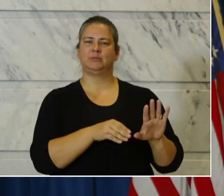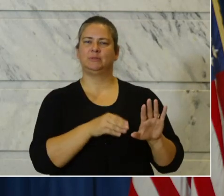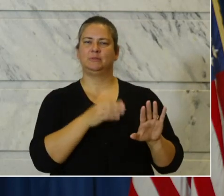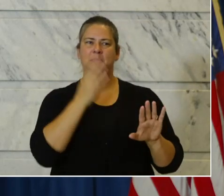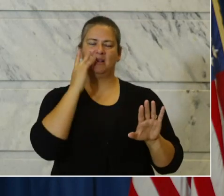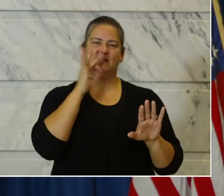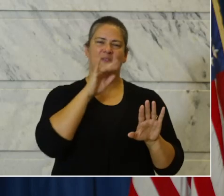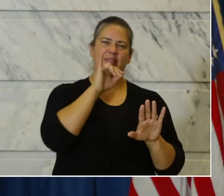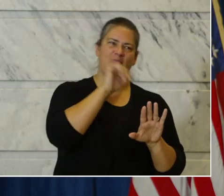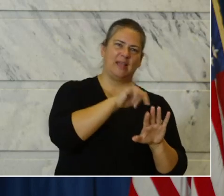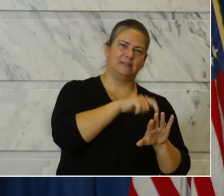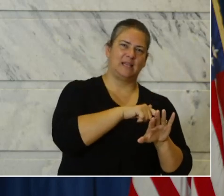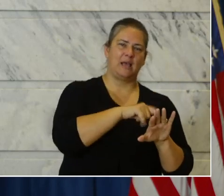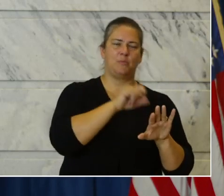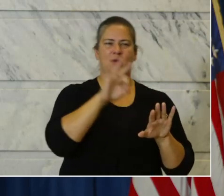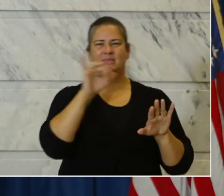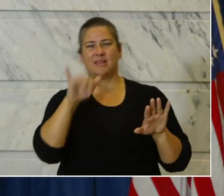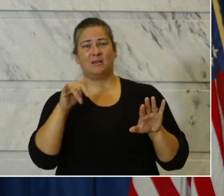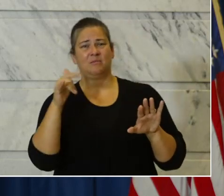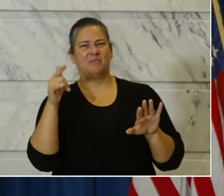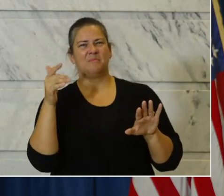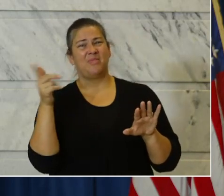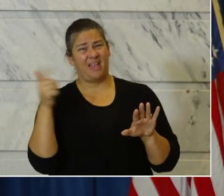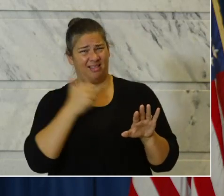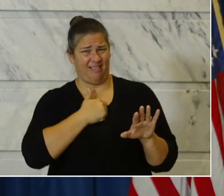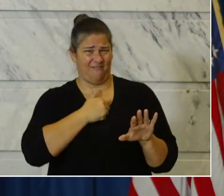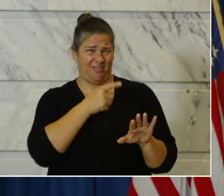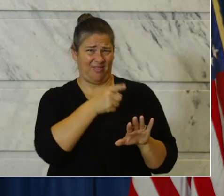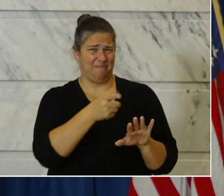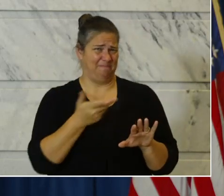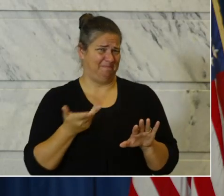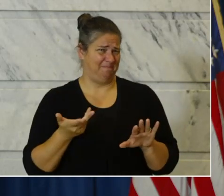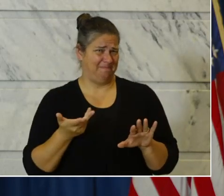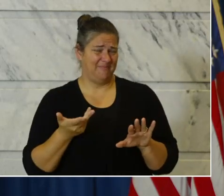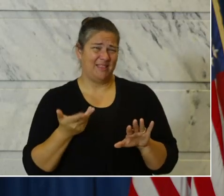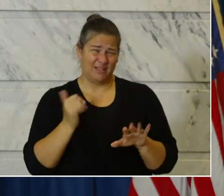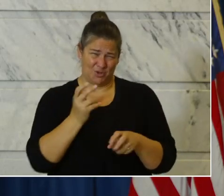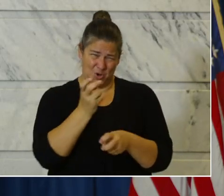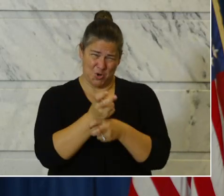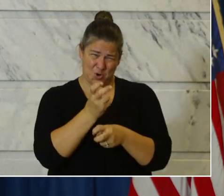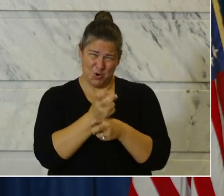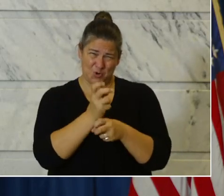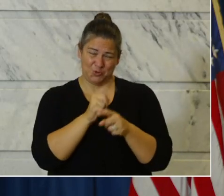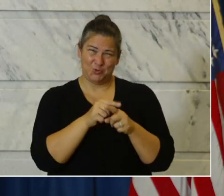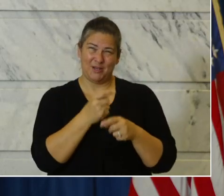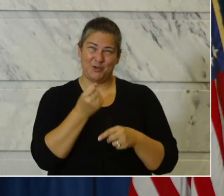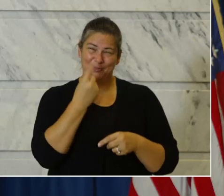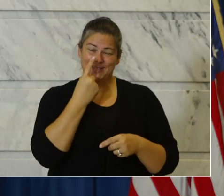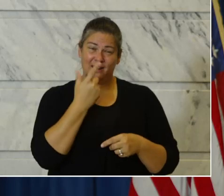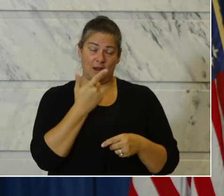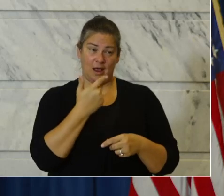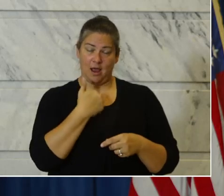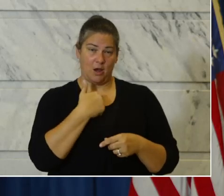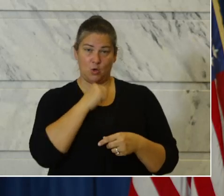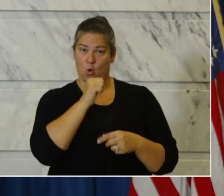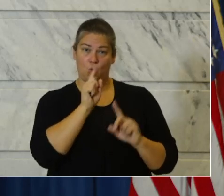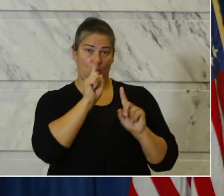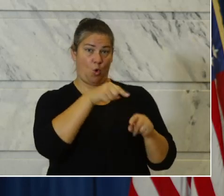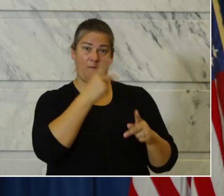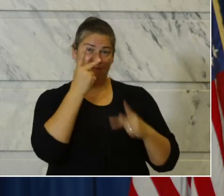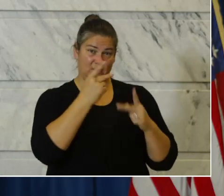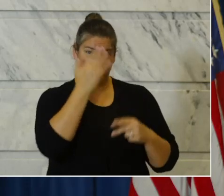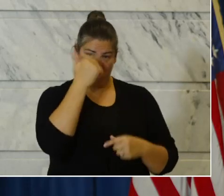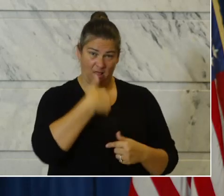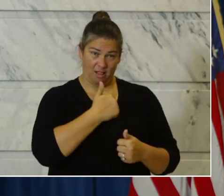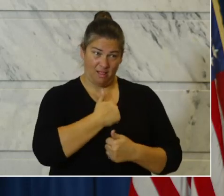times because they love them, and it's a hard thing to grasp, that you wouldn't see somebody in person because you love them, but you